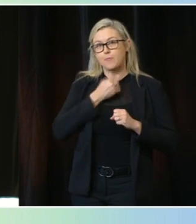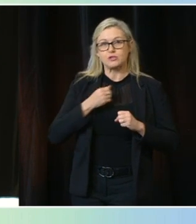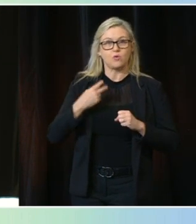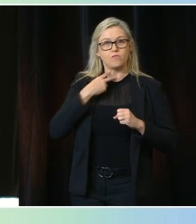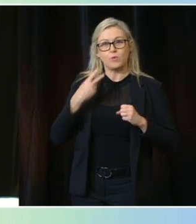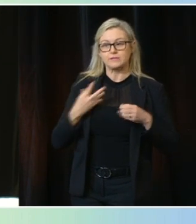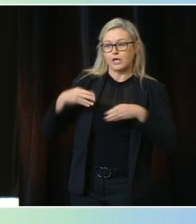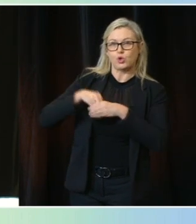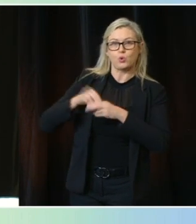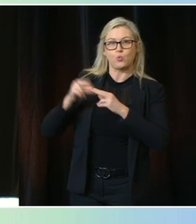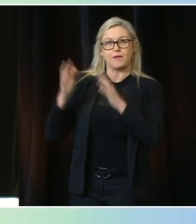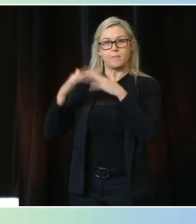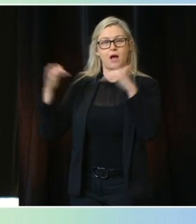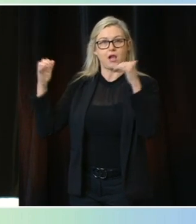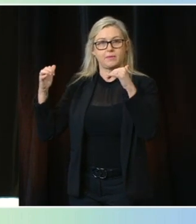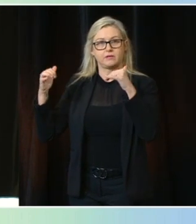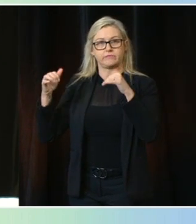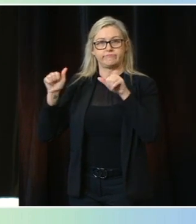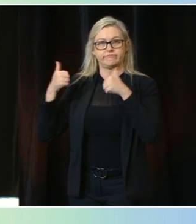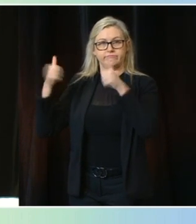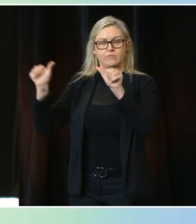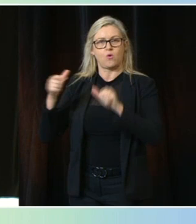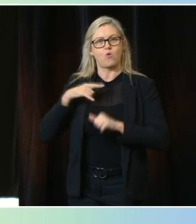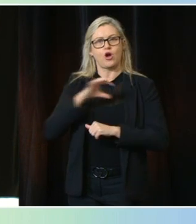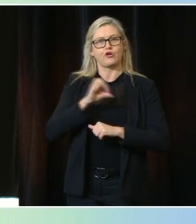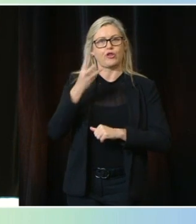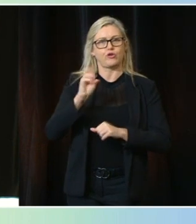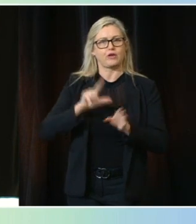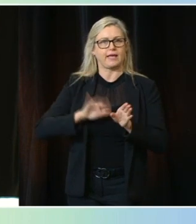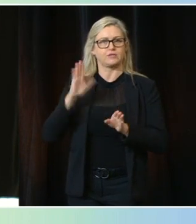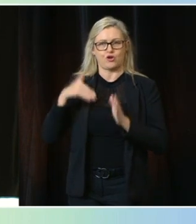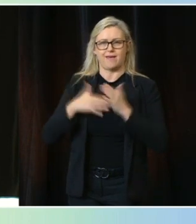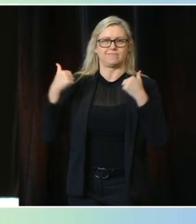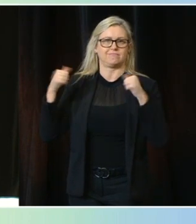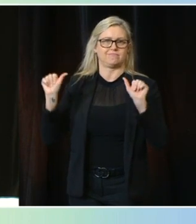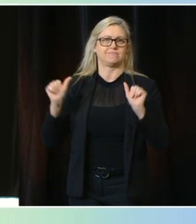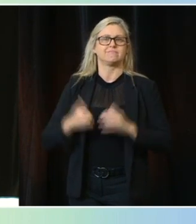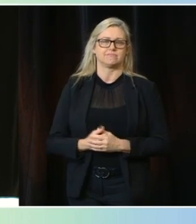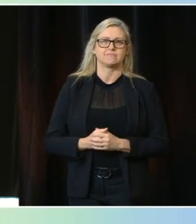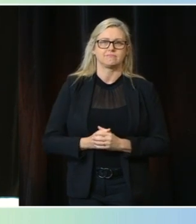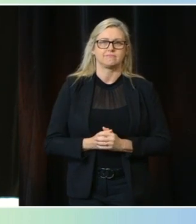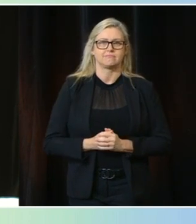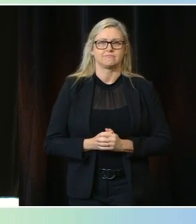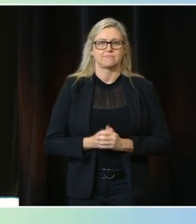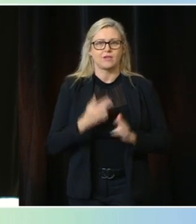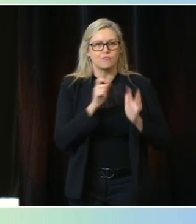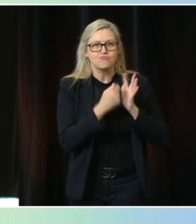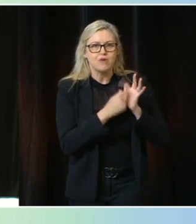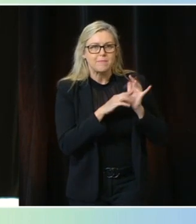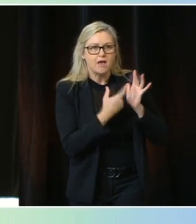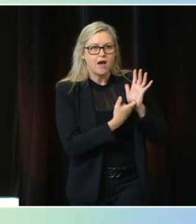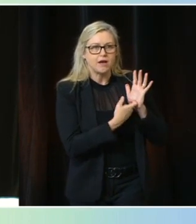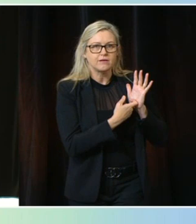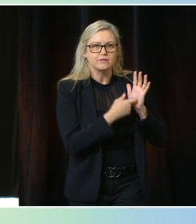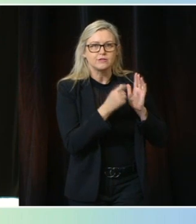or wonder why it hadn't happened 30 years ago as well to premiers and chief ministers welcome